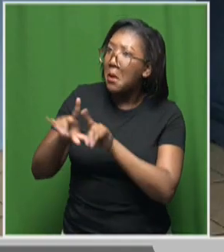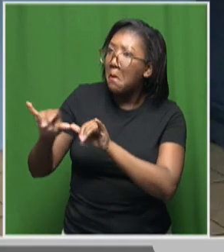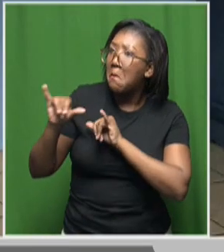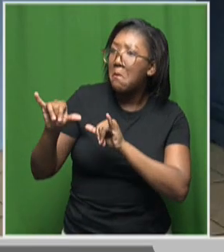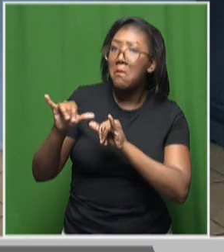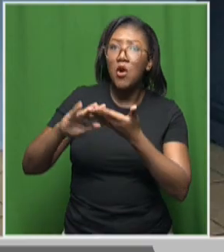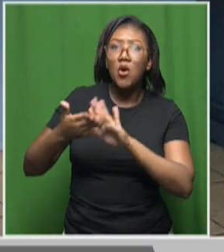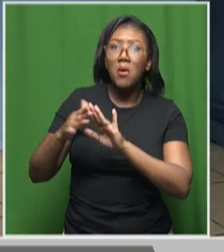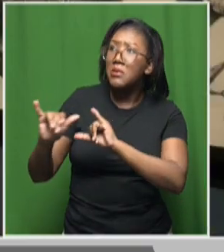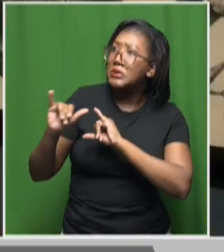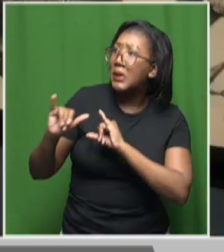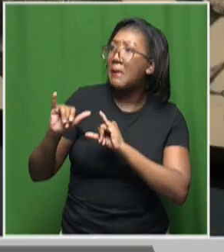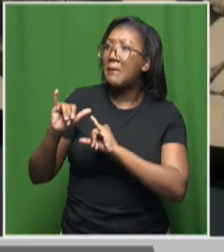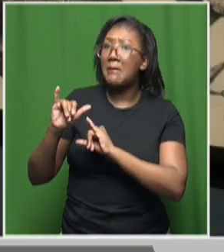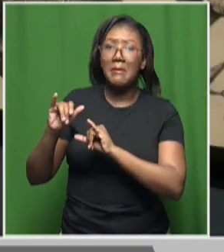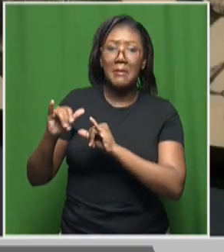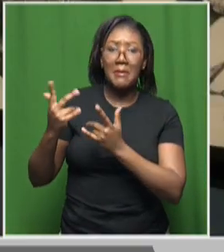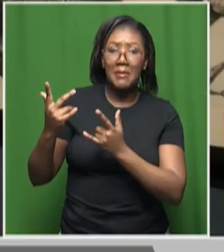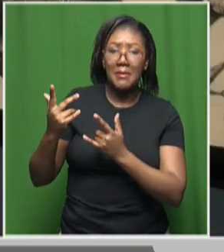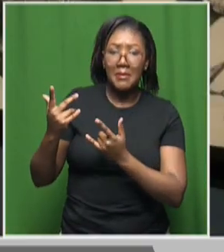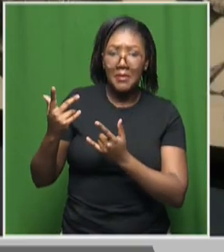having such a huge repertoire